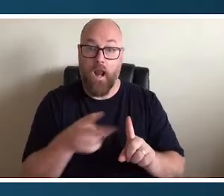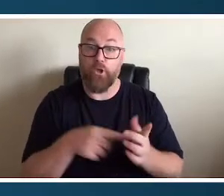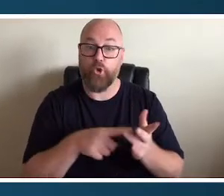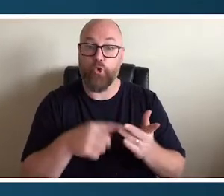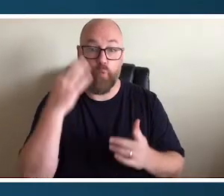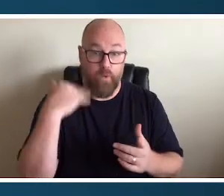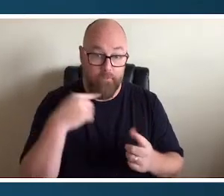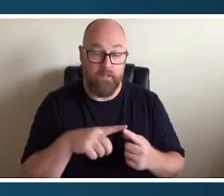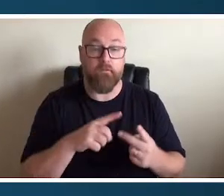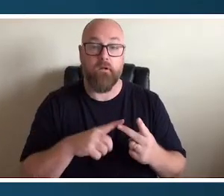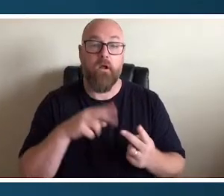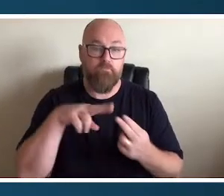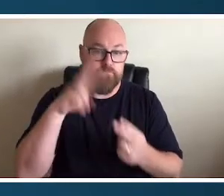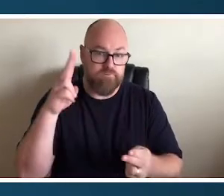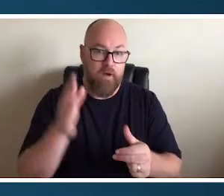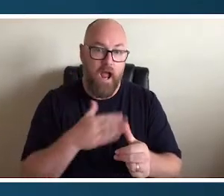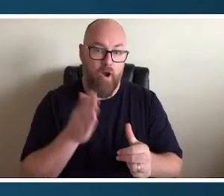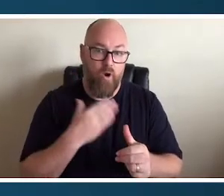of alcohol,